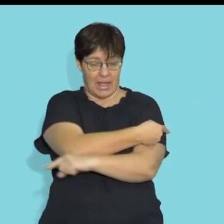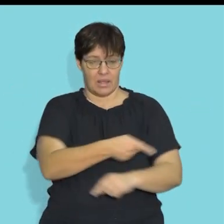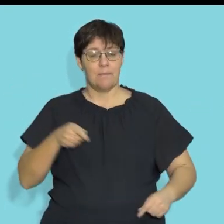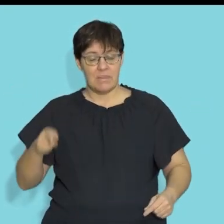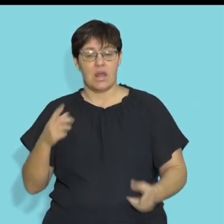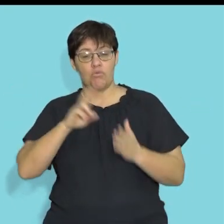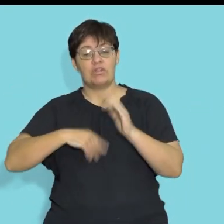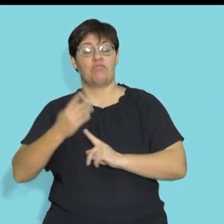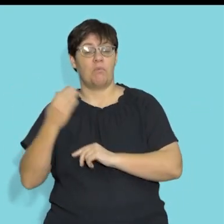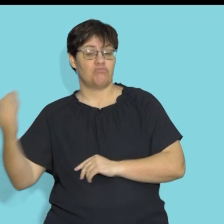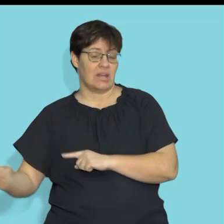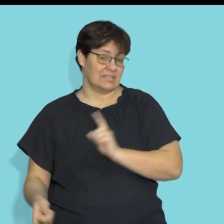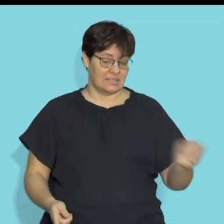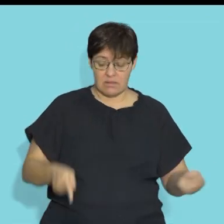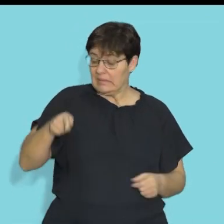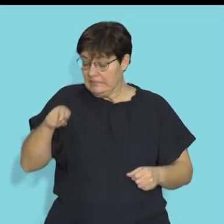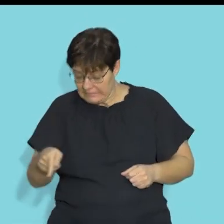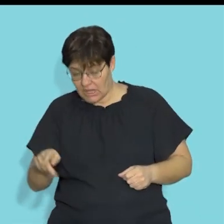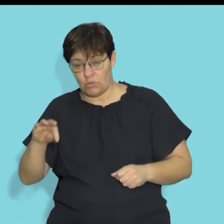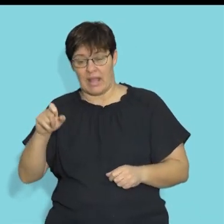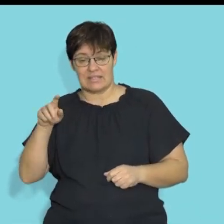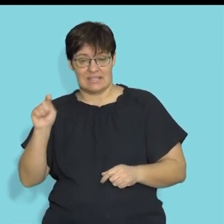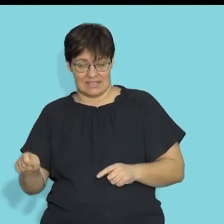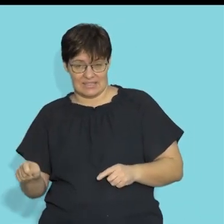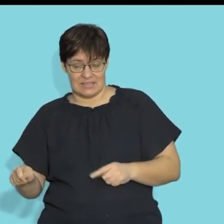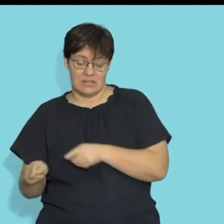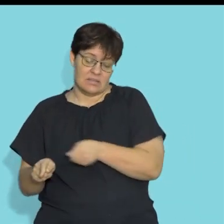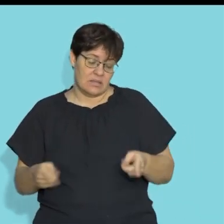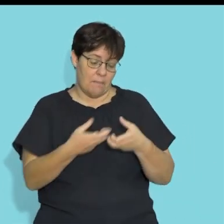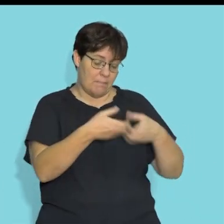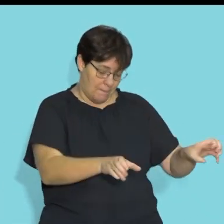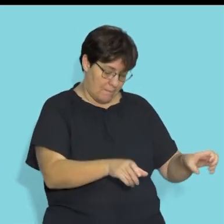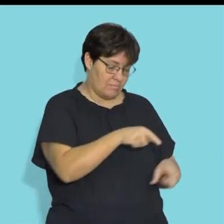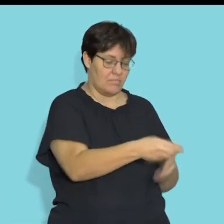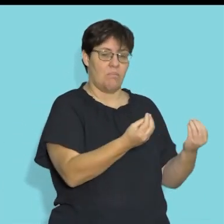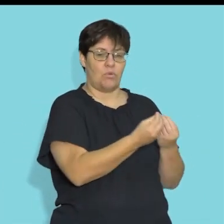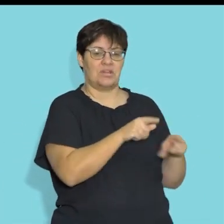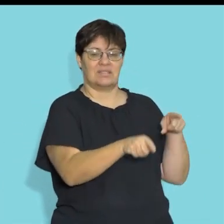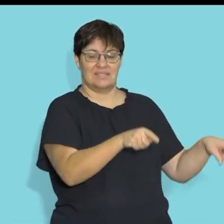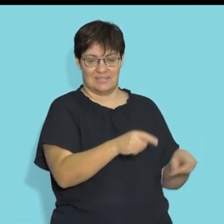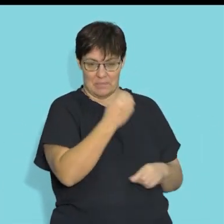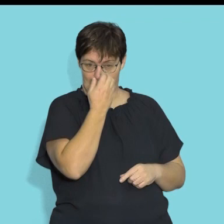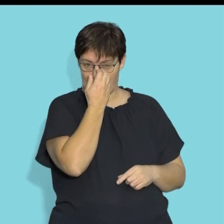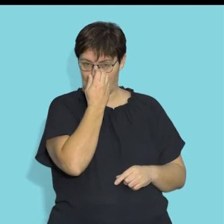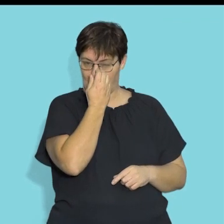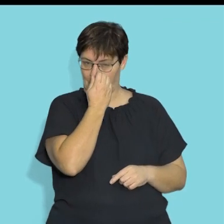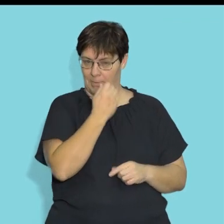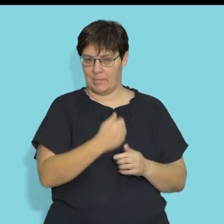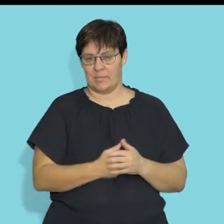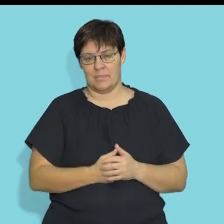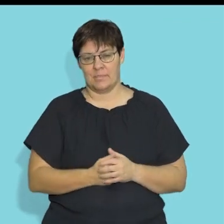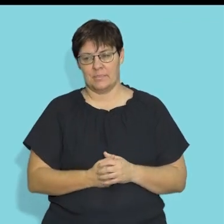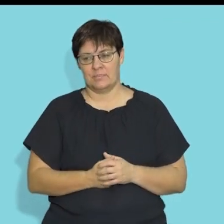And my reactant is now, I show with my arrow, breaking up into the product of the